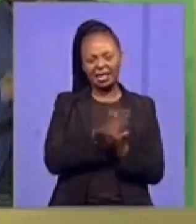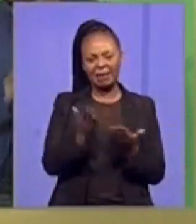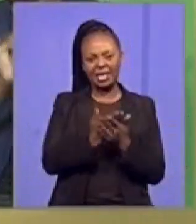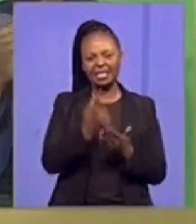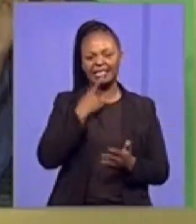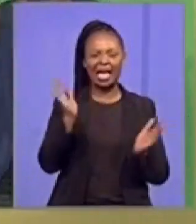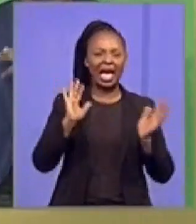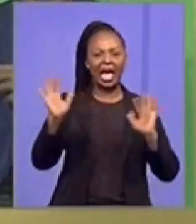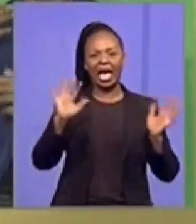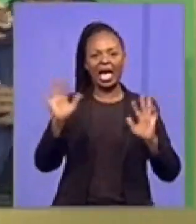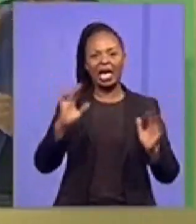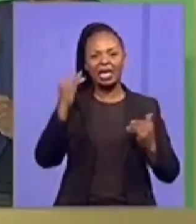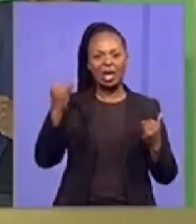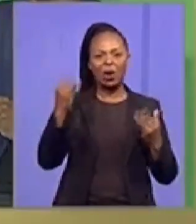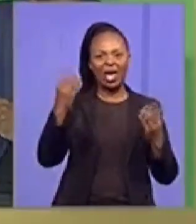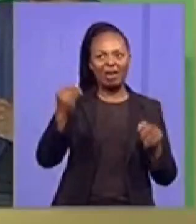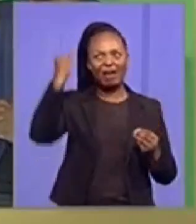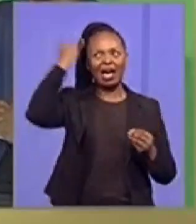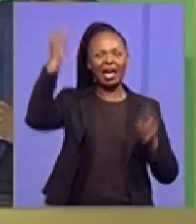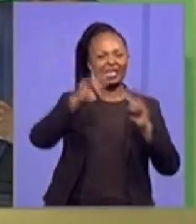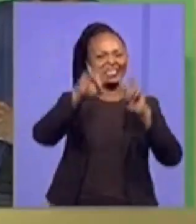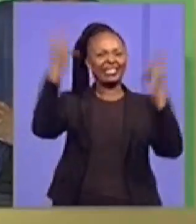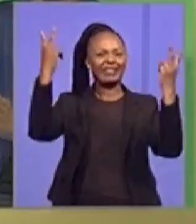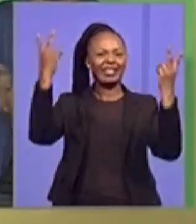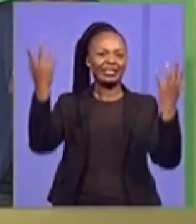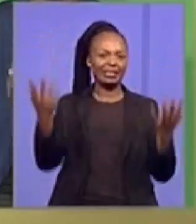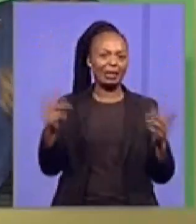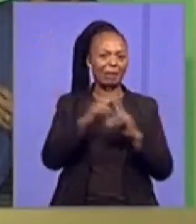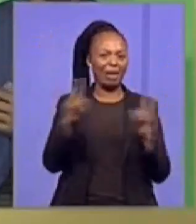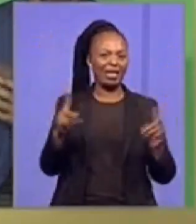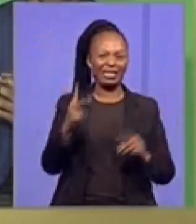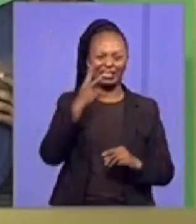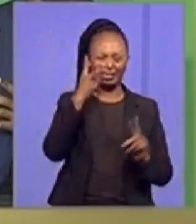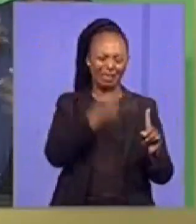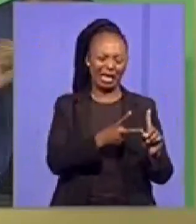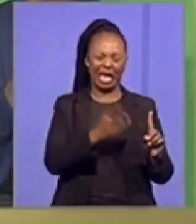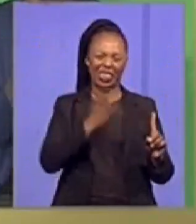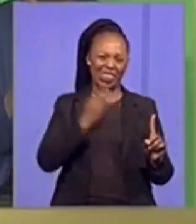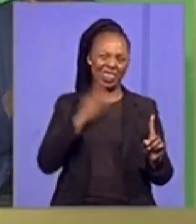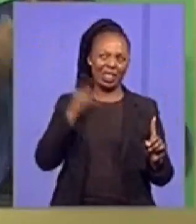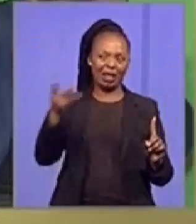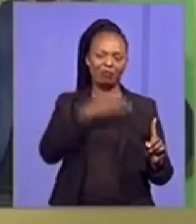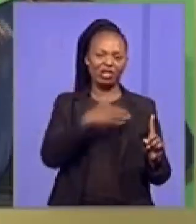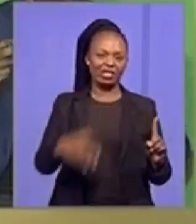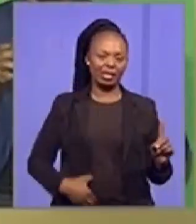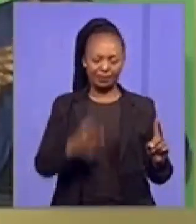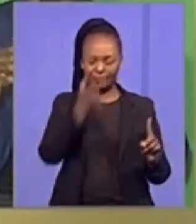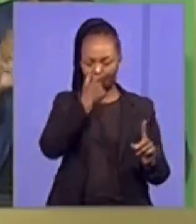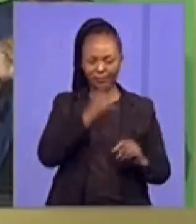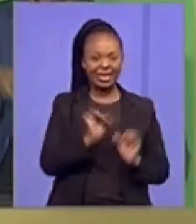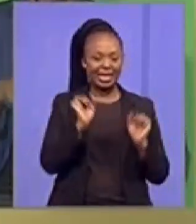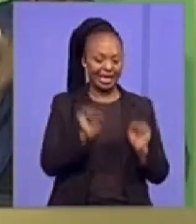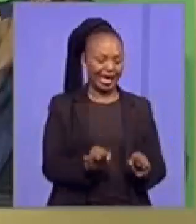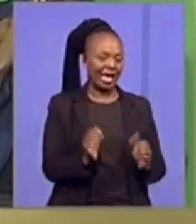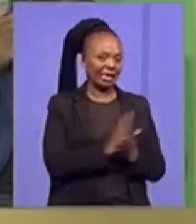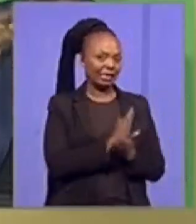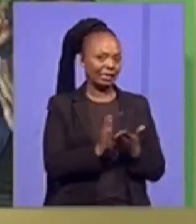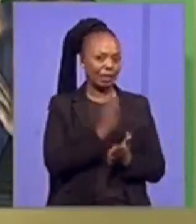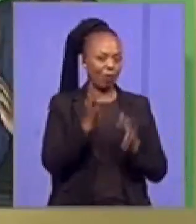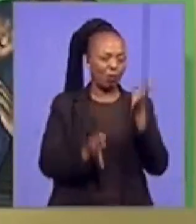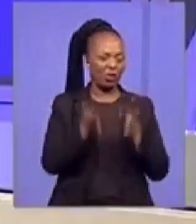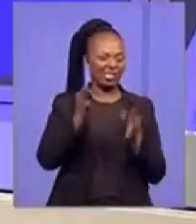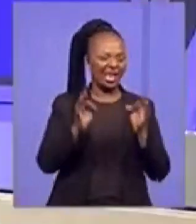o bontshitse mohopolo o fapaneng ho ine se o bontsha lenyatso. Ebile ha o amatemana hore e kana ba tse ding diqeto di etswa ke